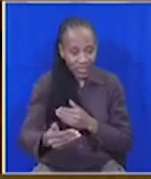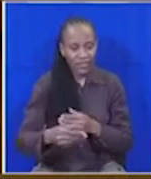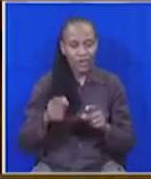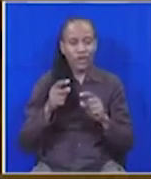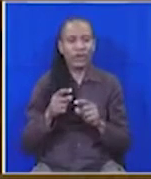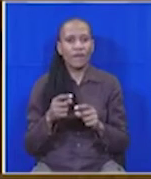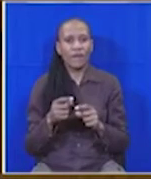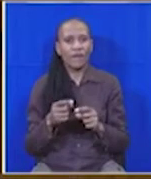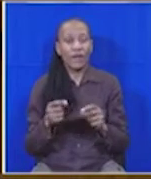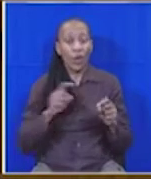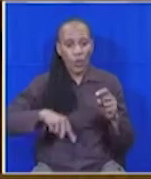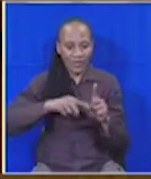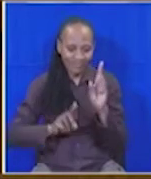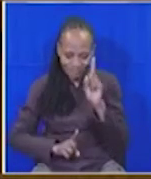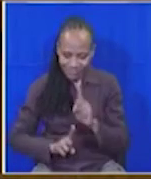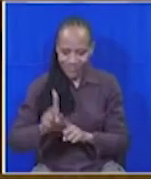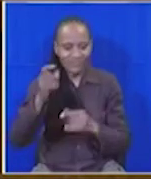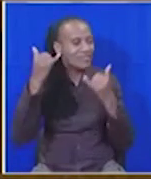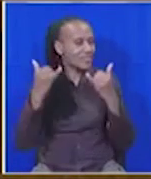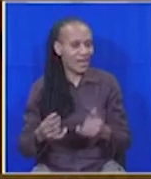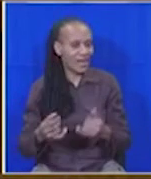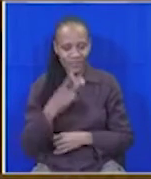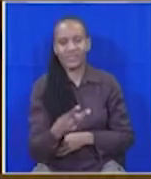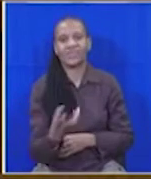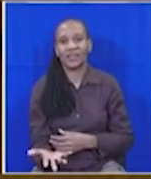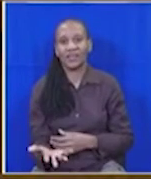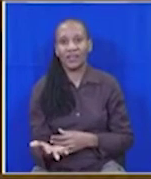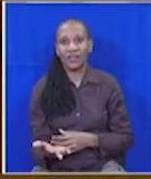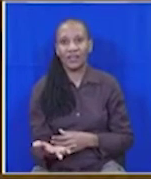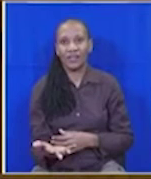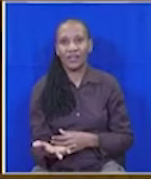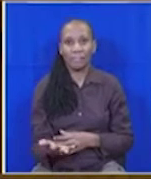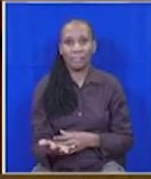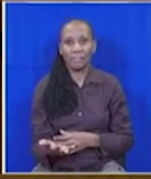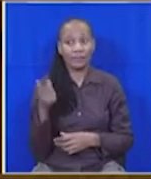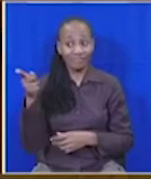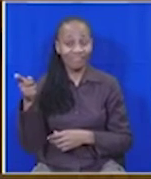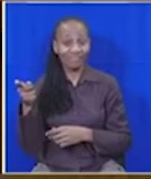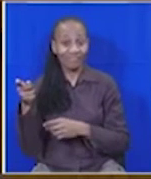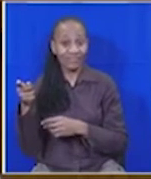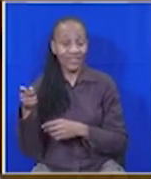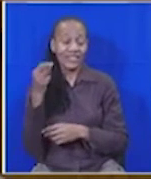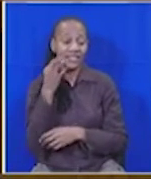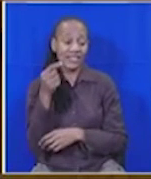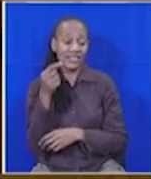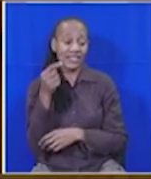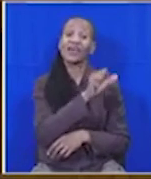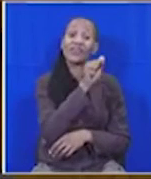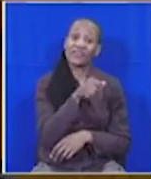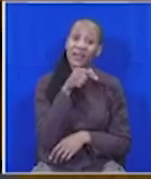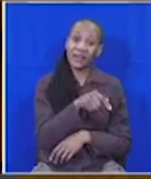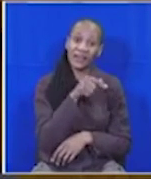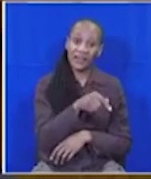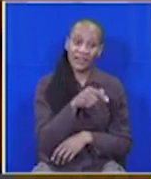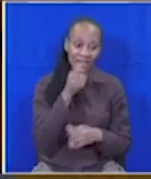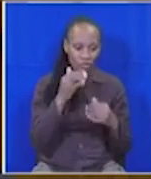which is a major success at this point in time. In their statement, they indicated that South Africa is likely